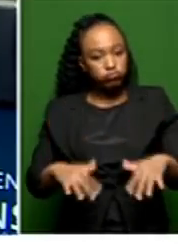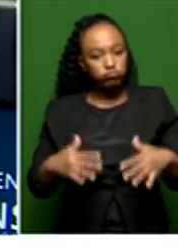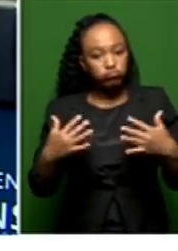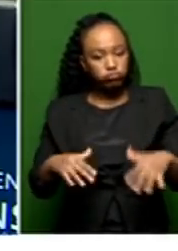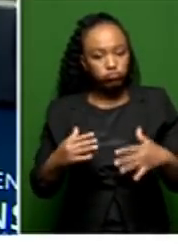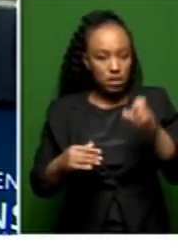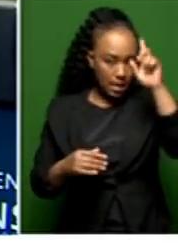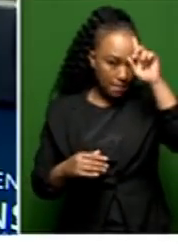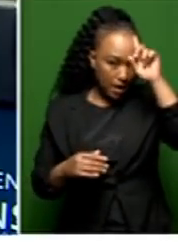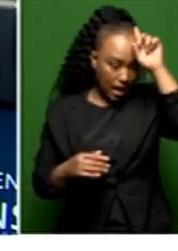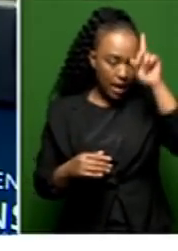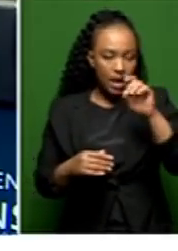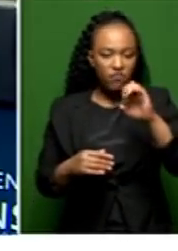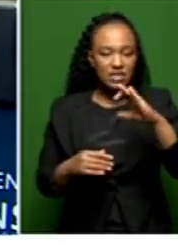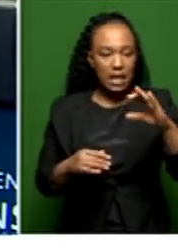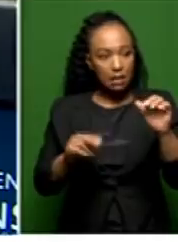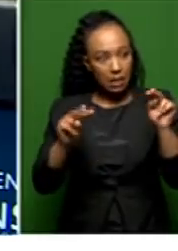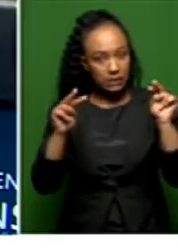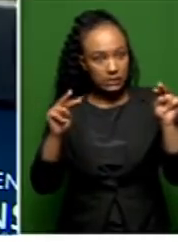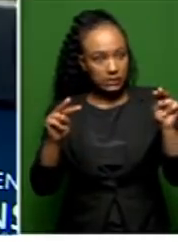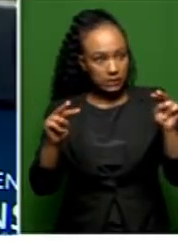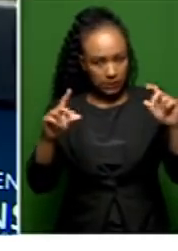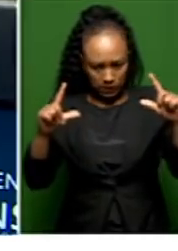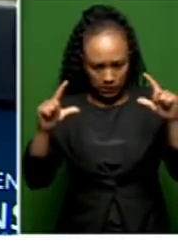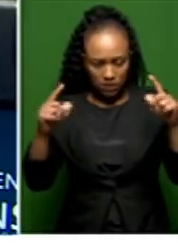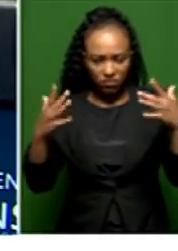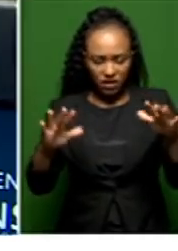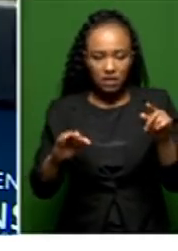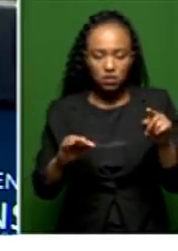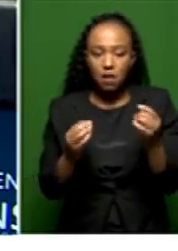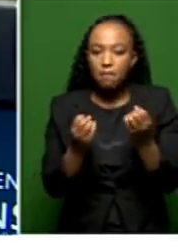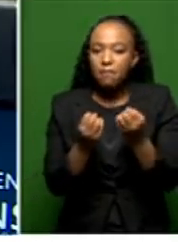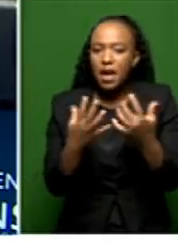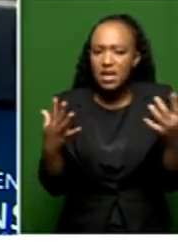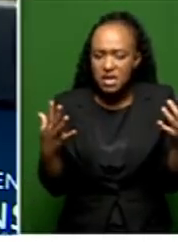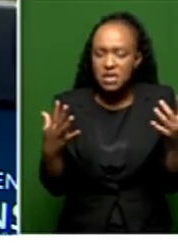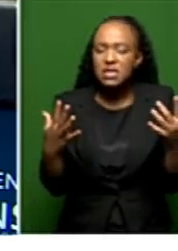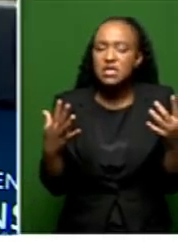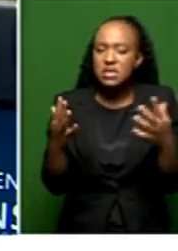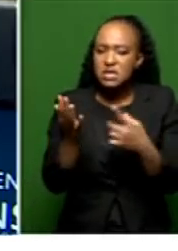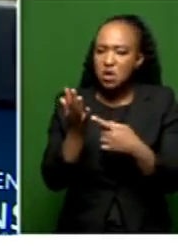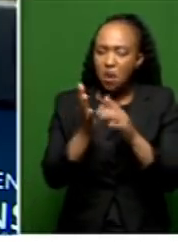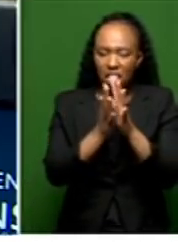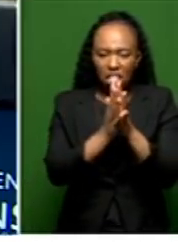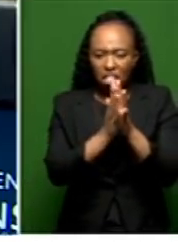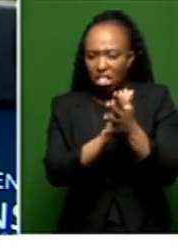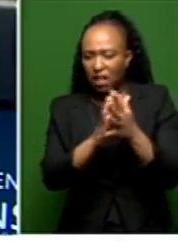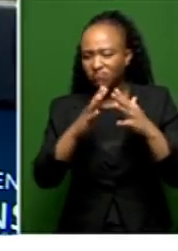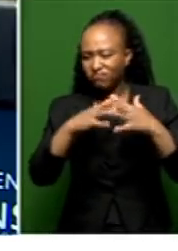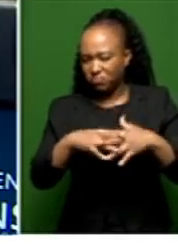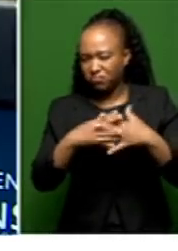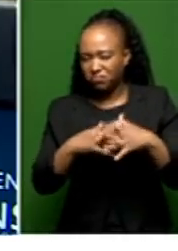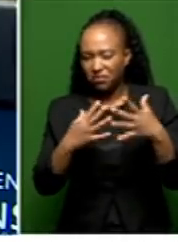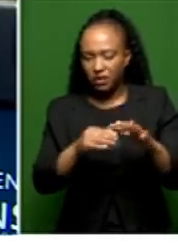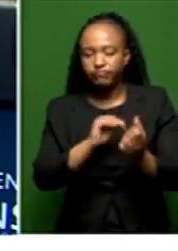closely watched in the Eastern Cape, where there have been a lot of ructions, and yeah, let's see